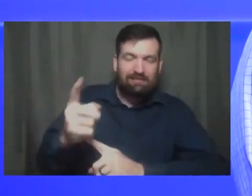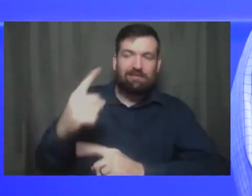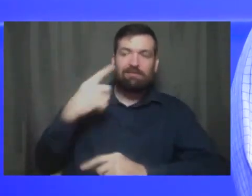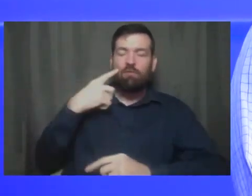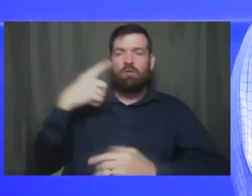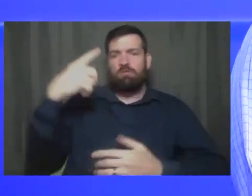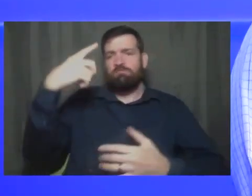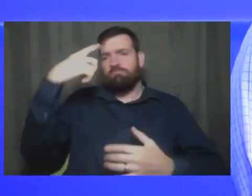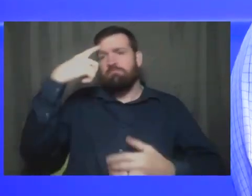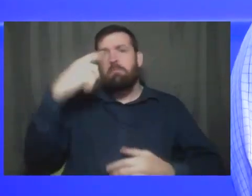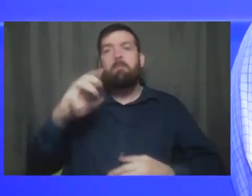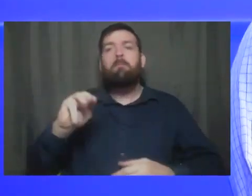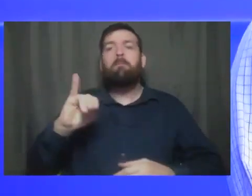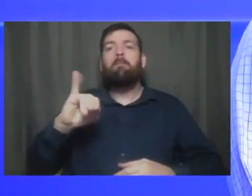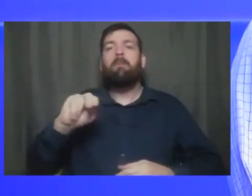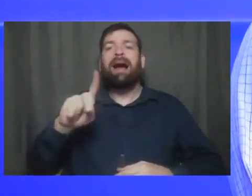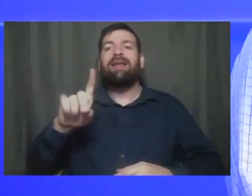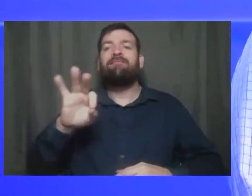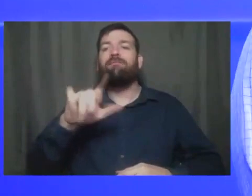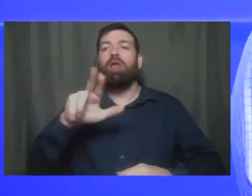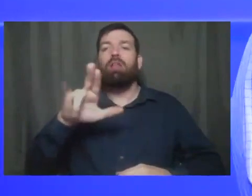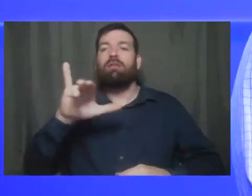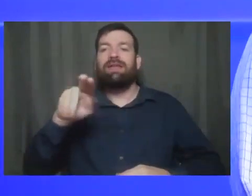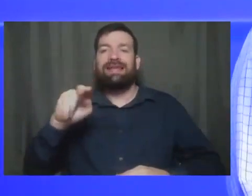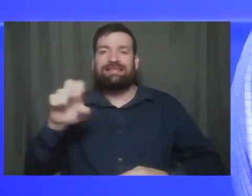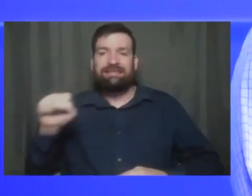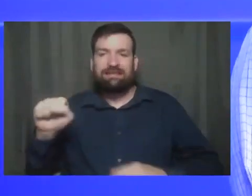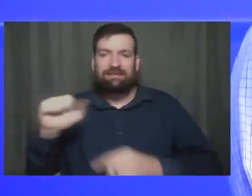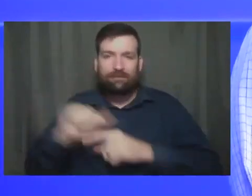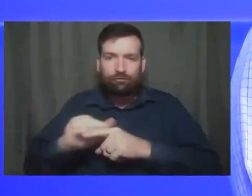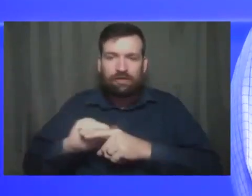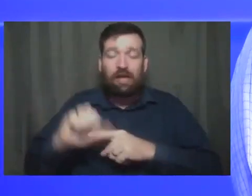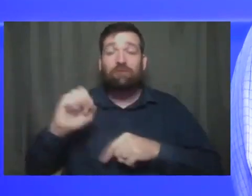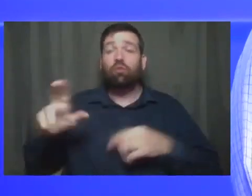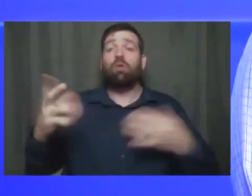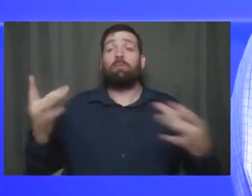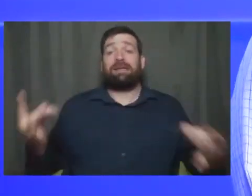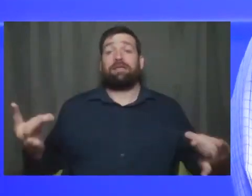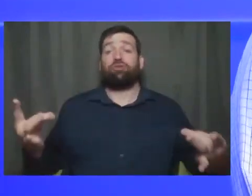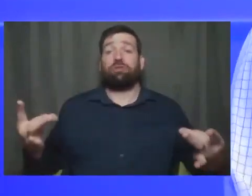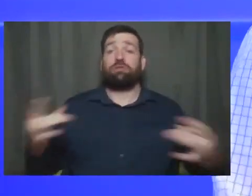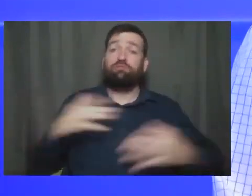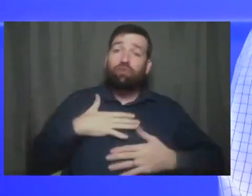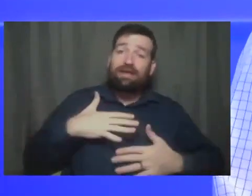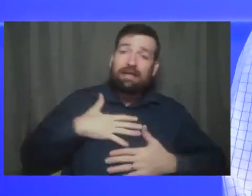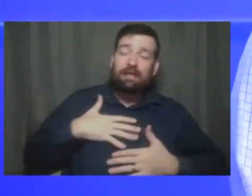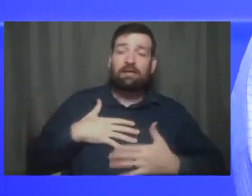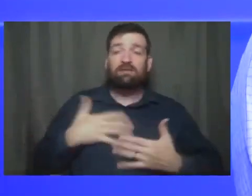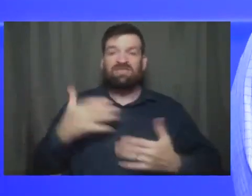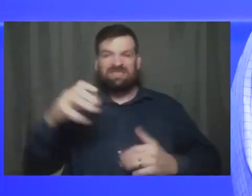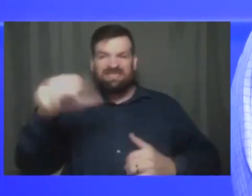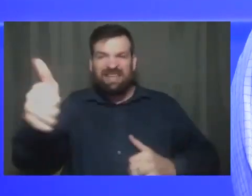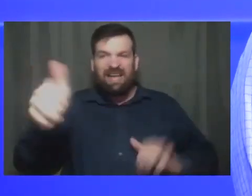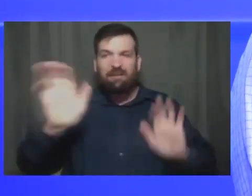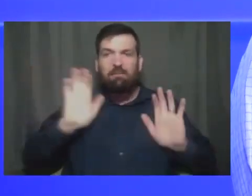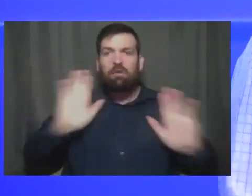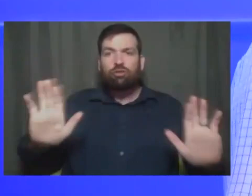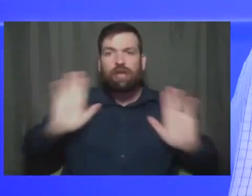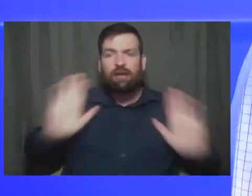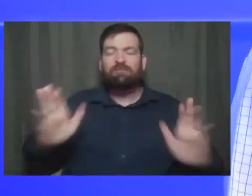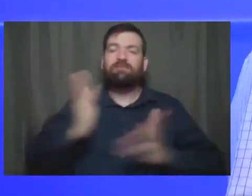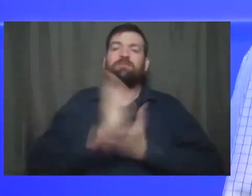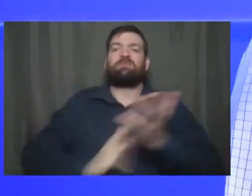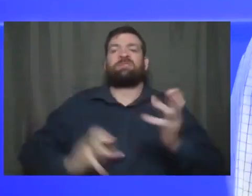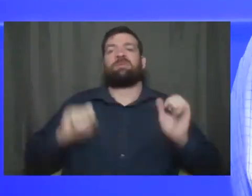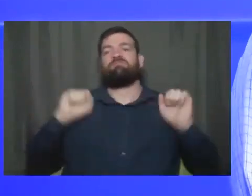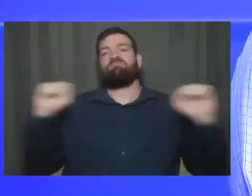to do some meditation, to do some breathing? There's all sorts of really small things. Can you do, 10 push-ups so you just sort of get some blood going? Can you